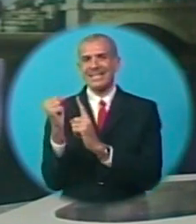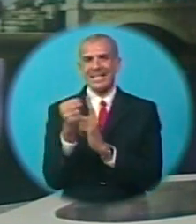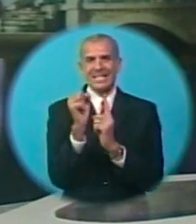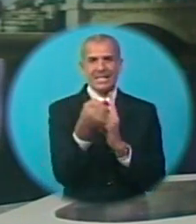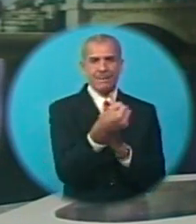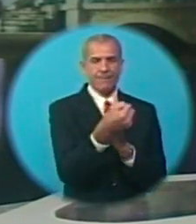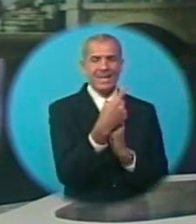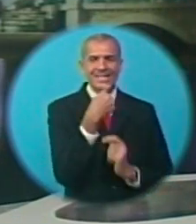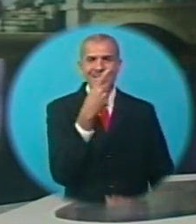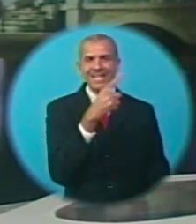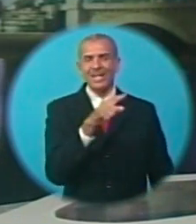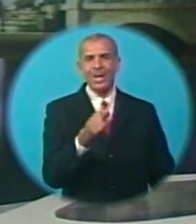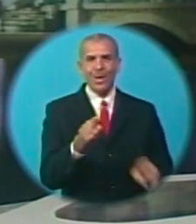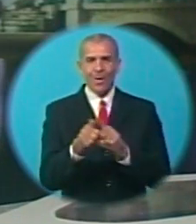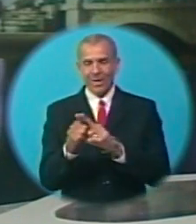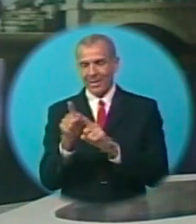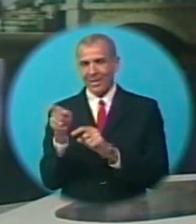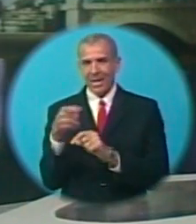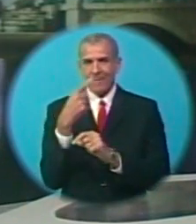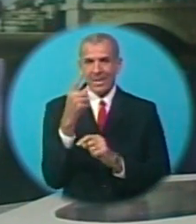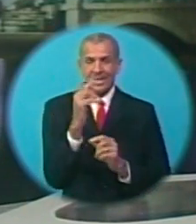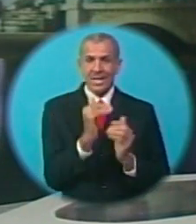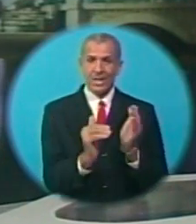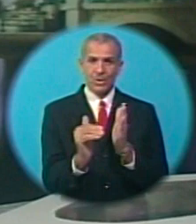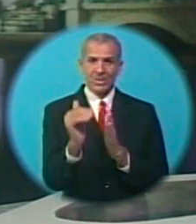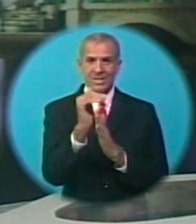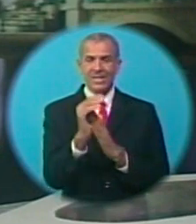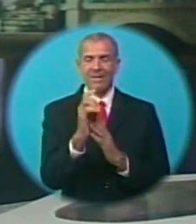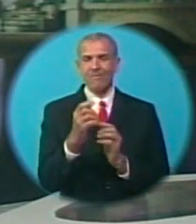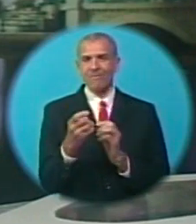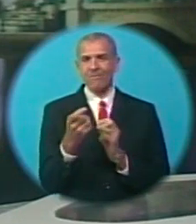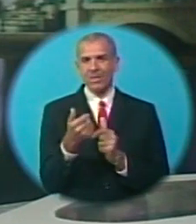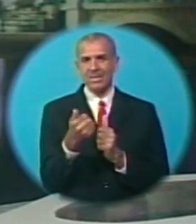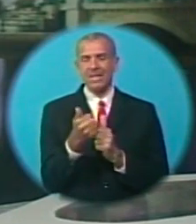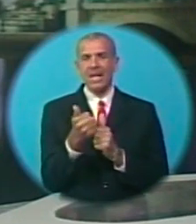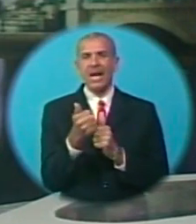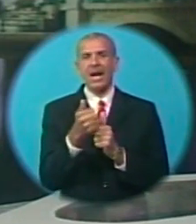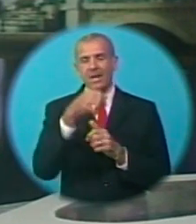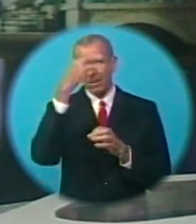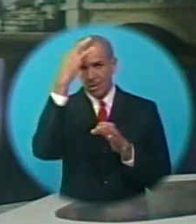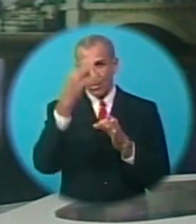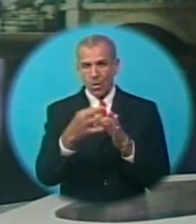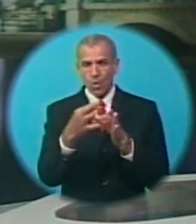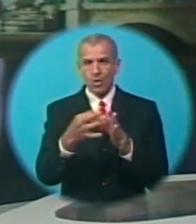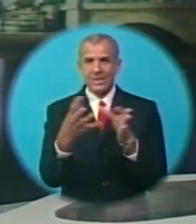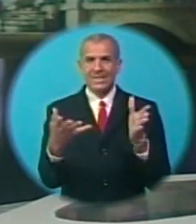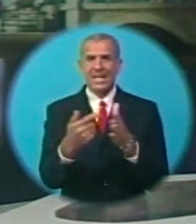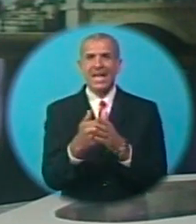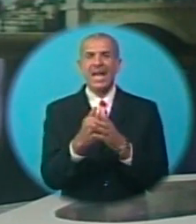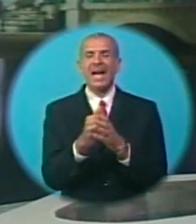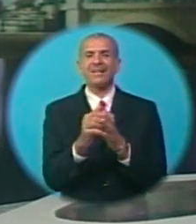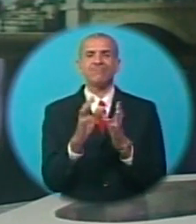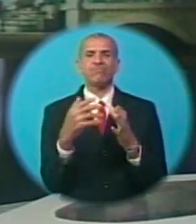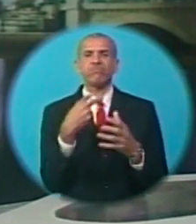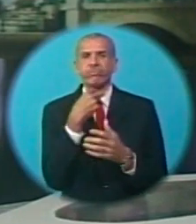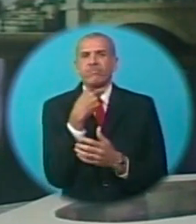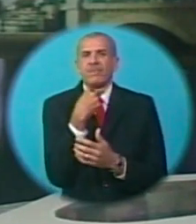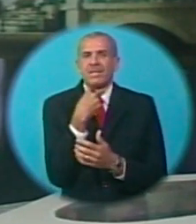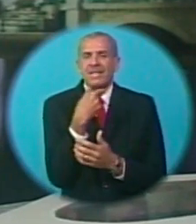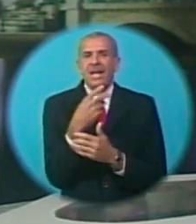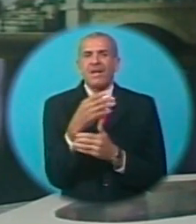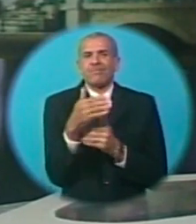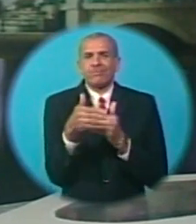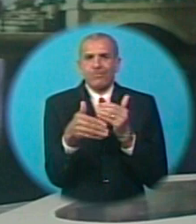itself. According to Mr. Gollop, although it increases efficiency at the magistrates court level, a bottleneck is created if